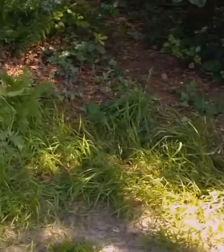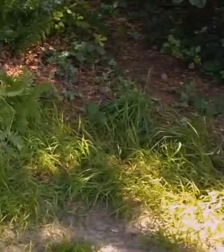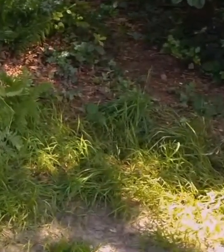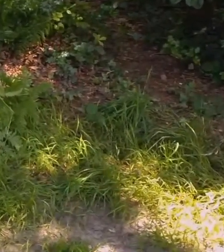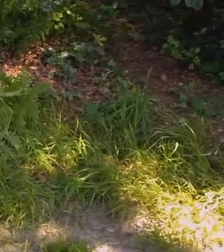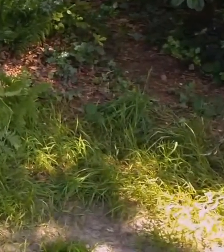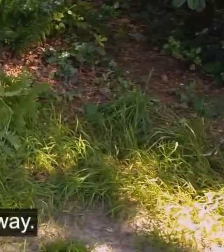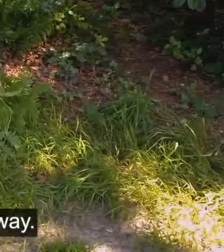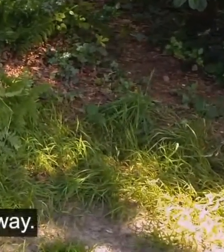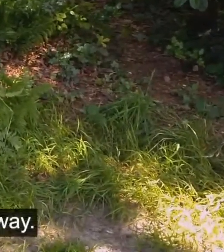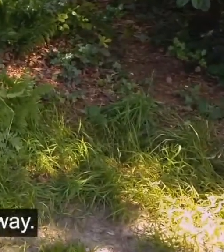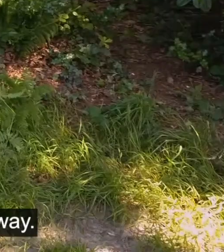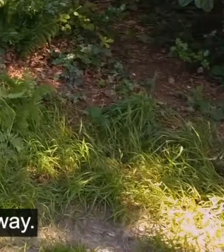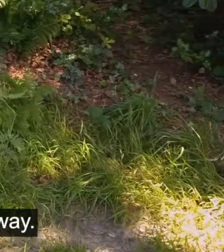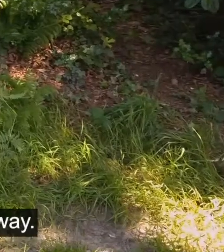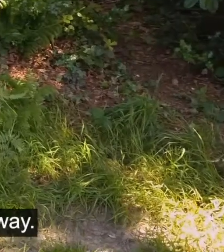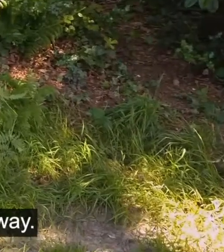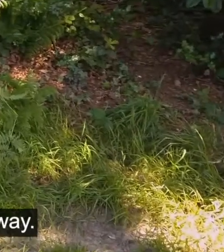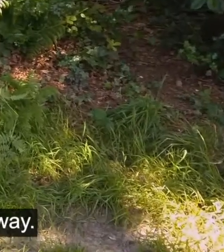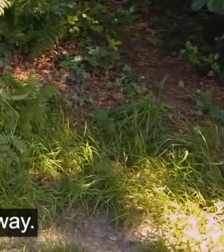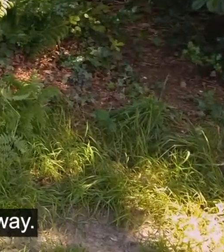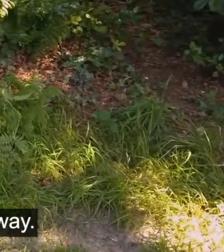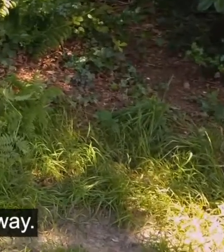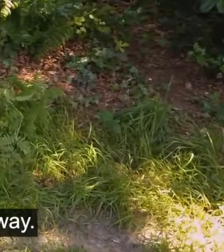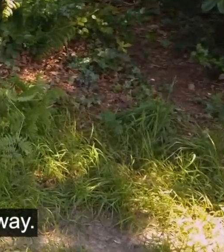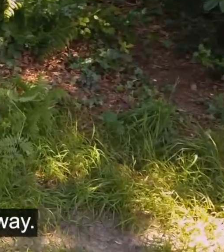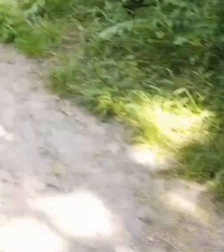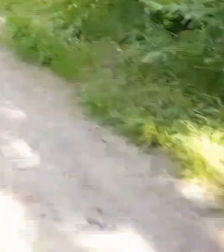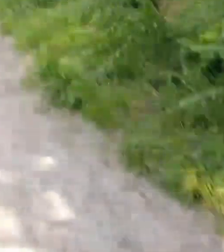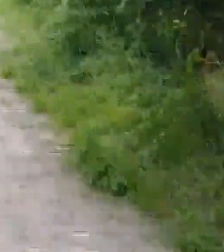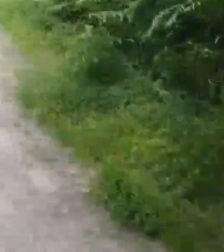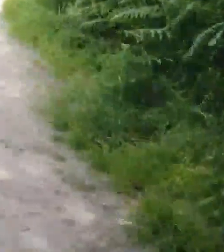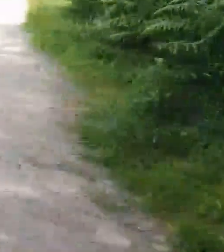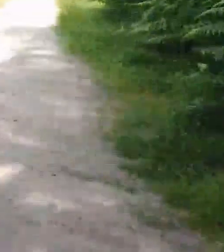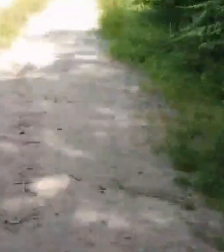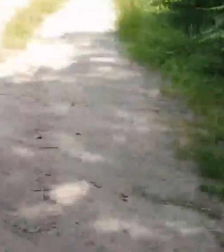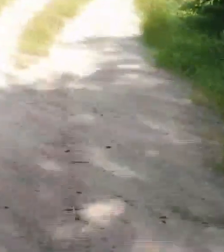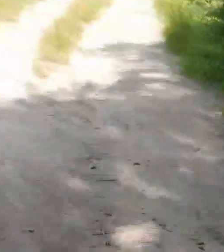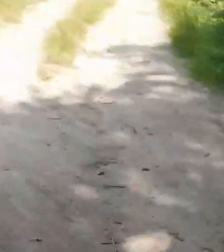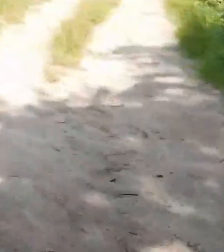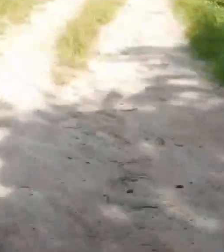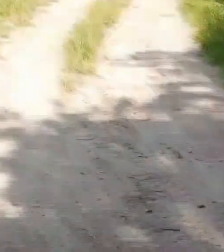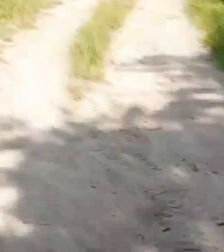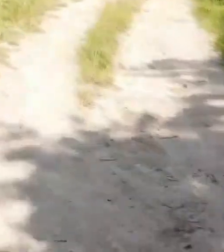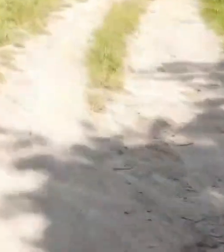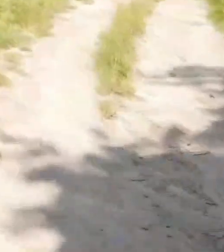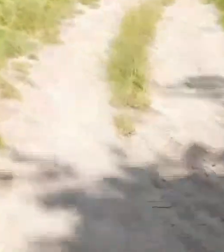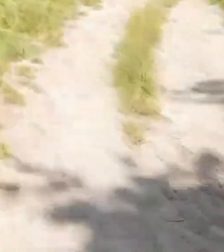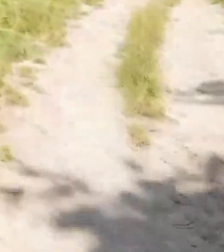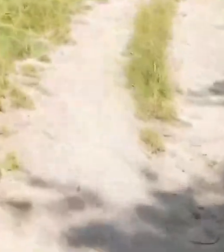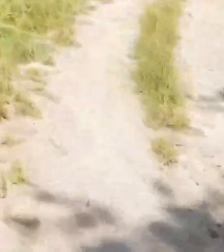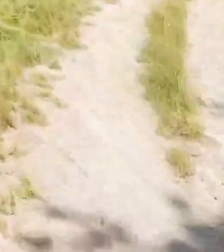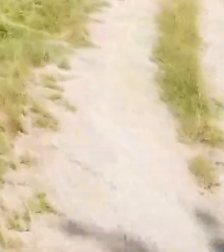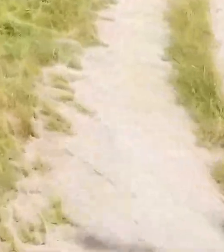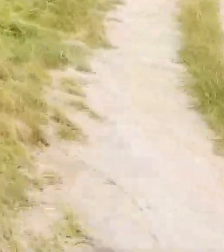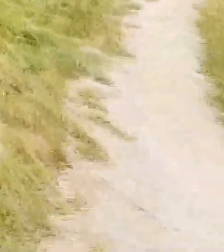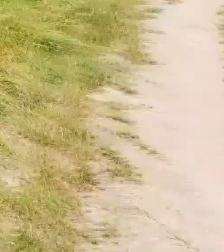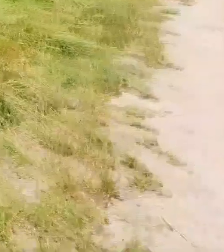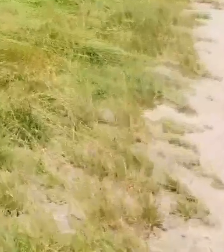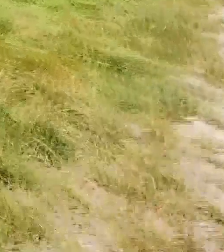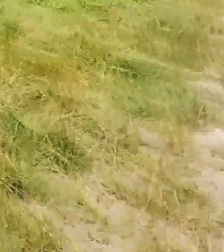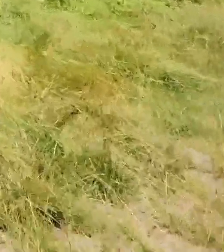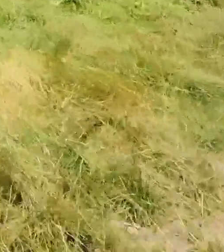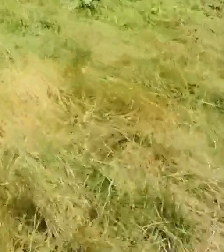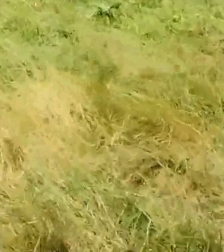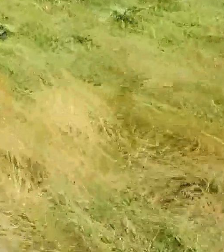you saw her? And they said, okay, she's gone that way. So I put the harness on, her tracking harness. Now the